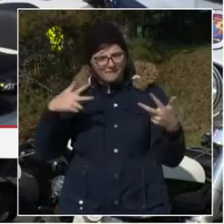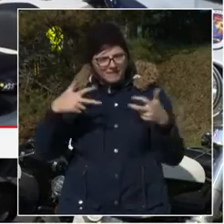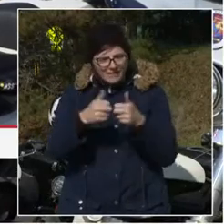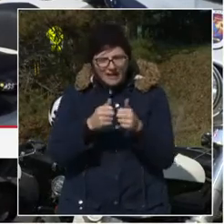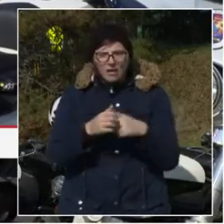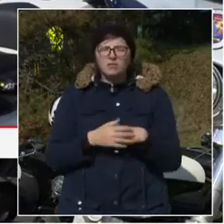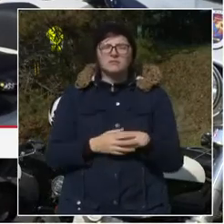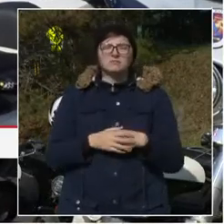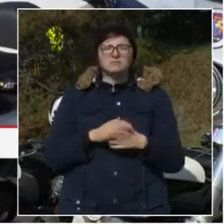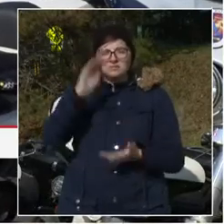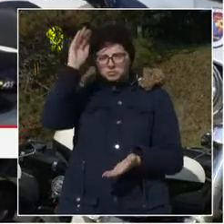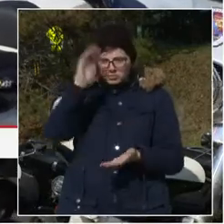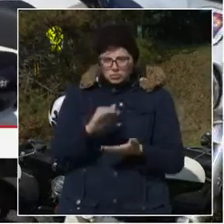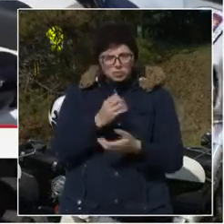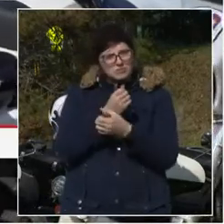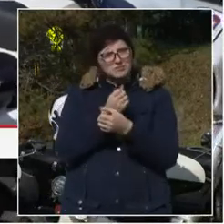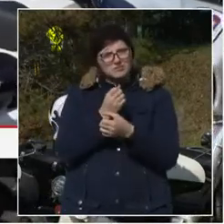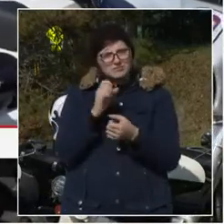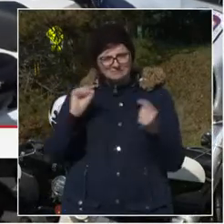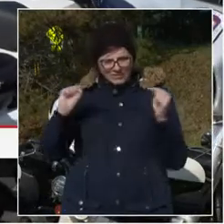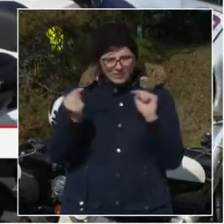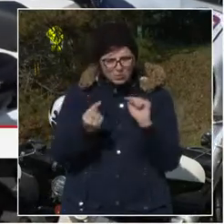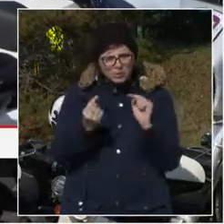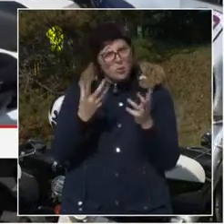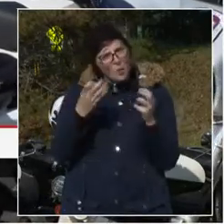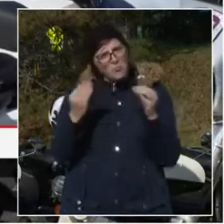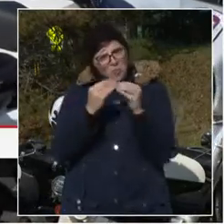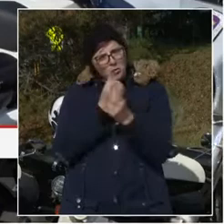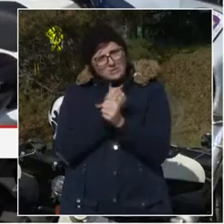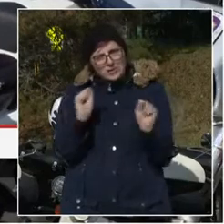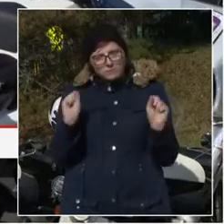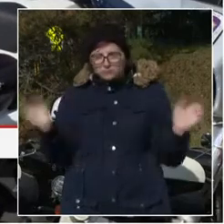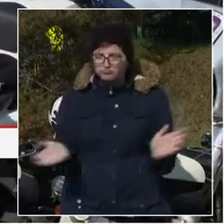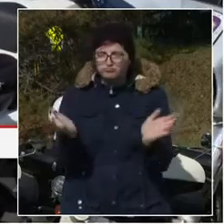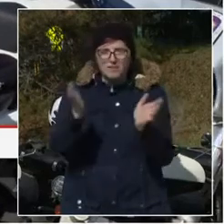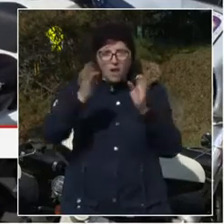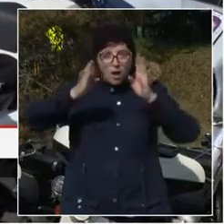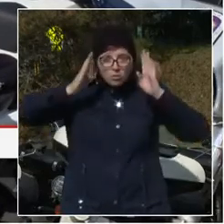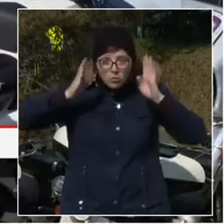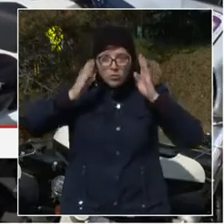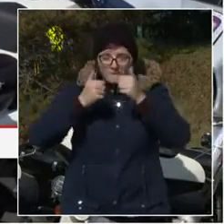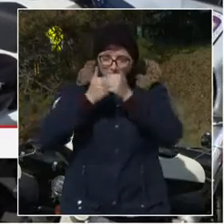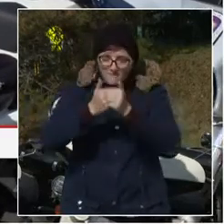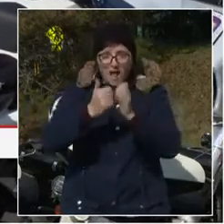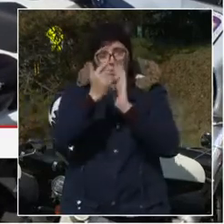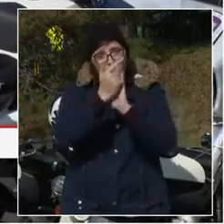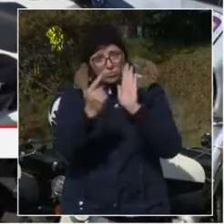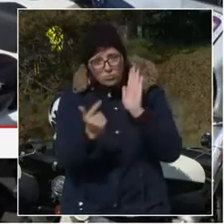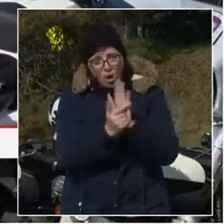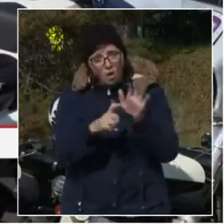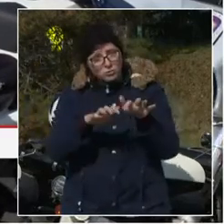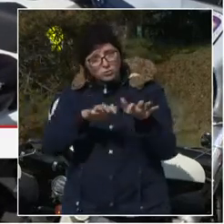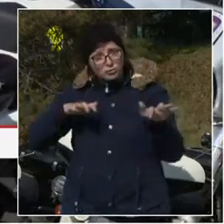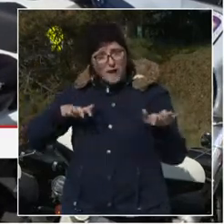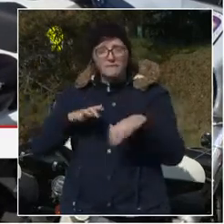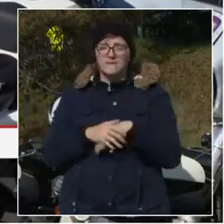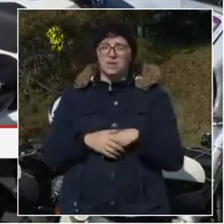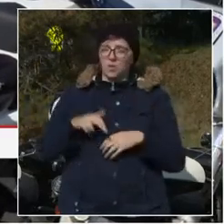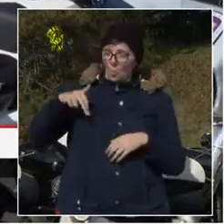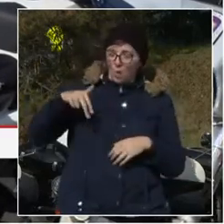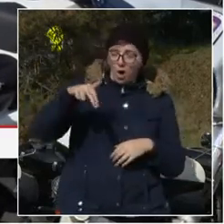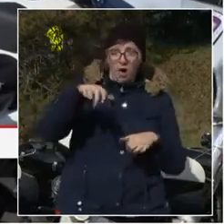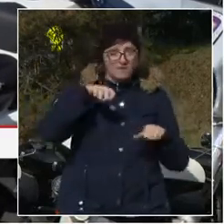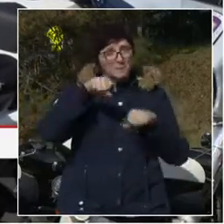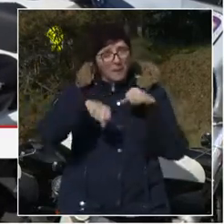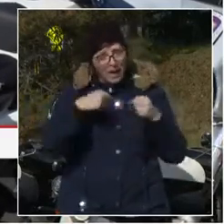pedestrians and cyclists in our region. We urge everyone to stay alert, obey traffic laws as they walk and bike in the